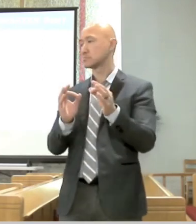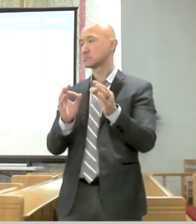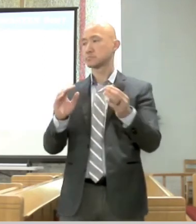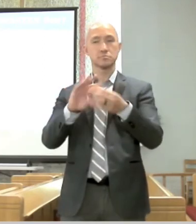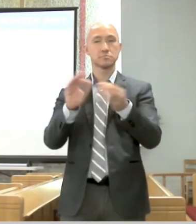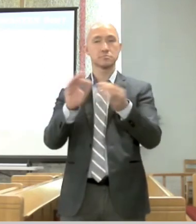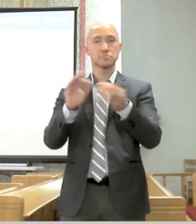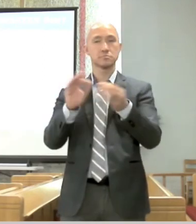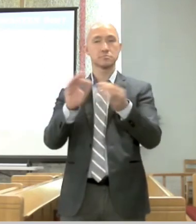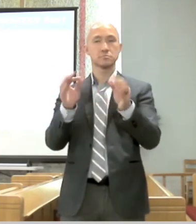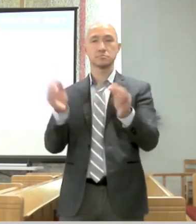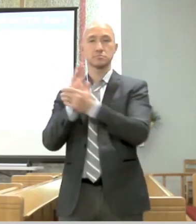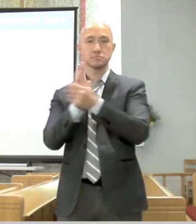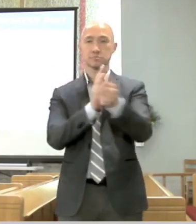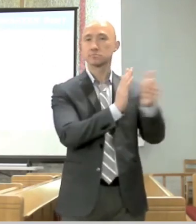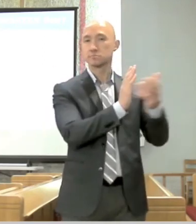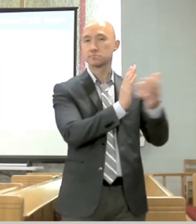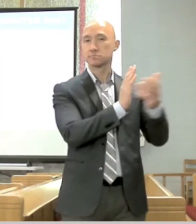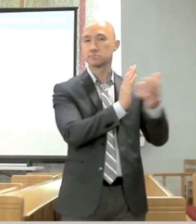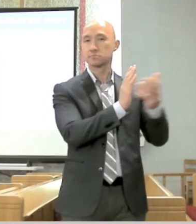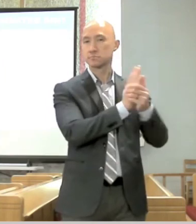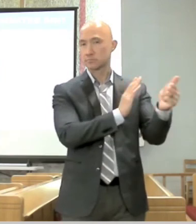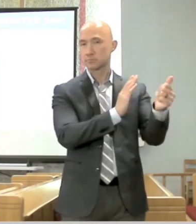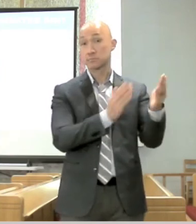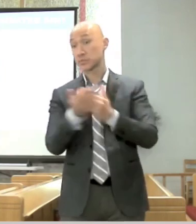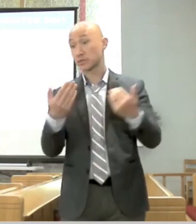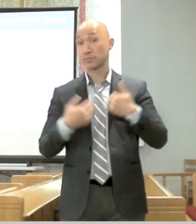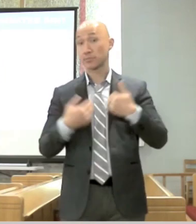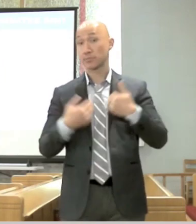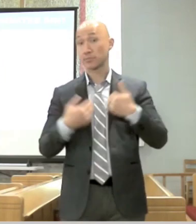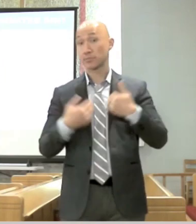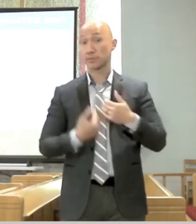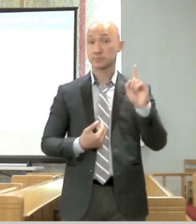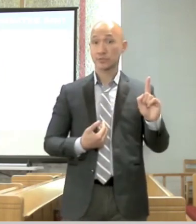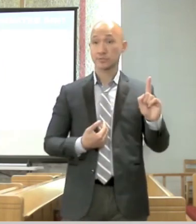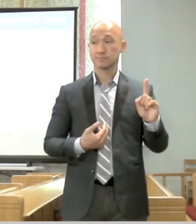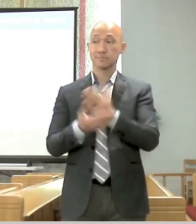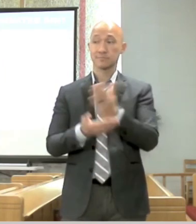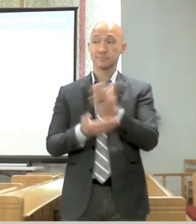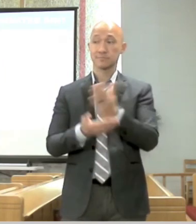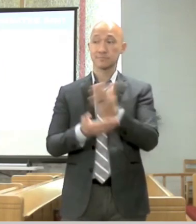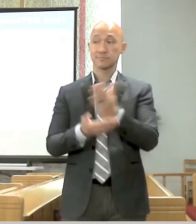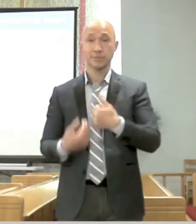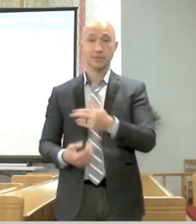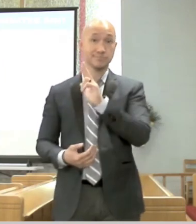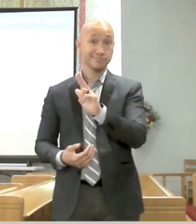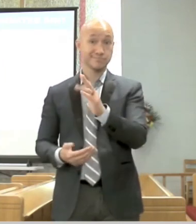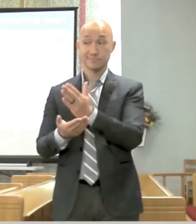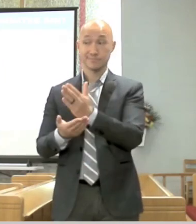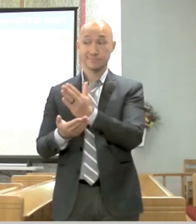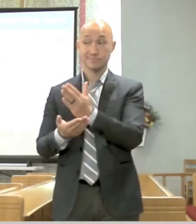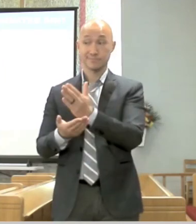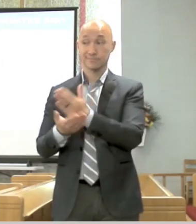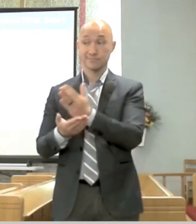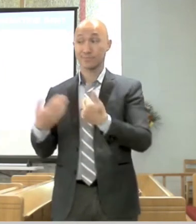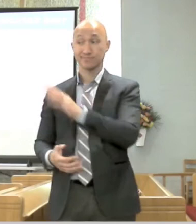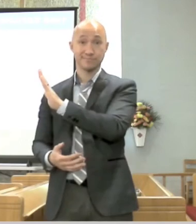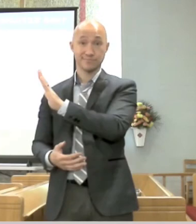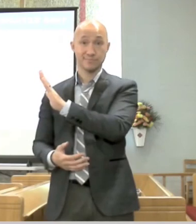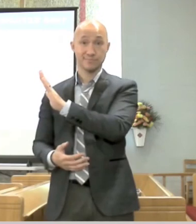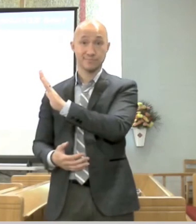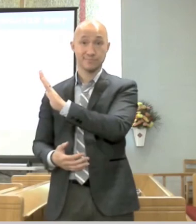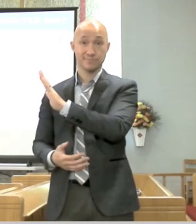to the faith, according to the measure of faith that you may have. And he gives you these things so that you can make the right choices with them. This is